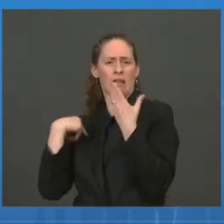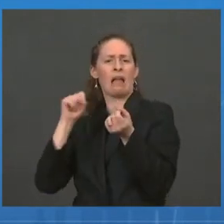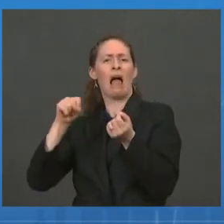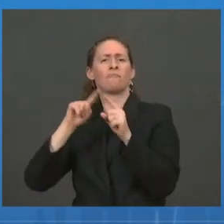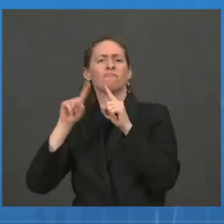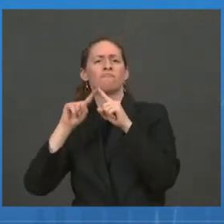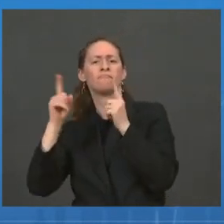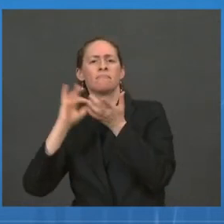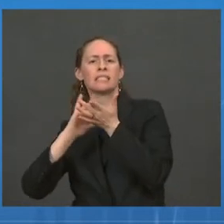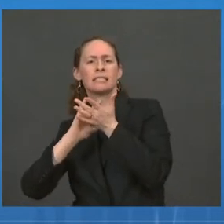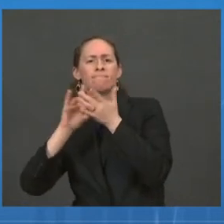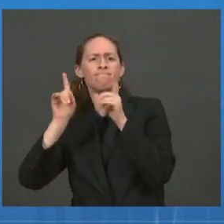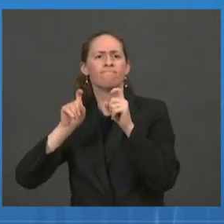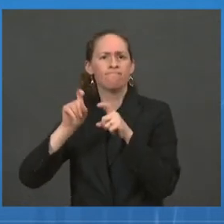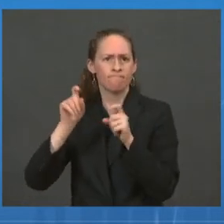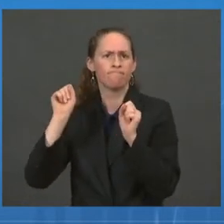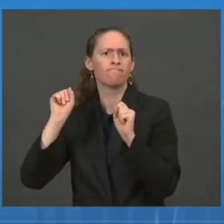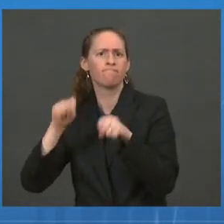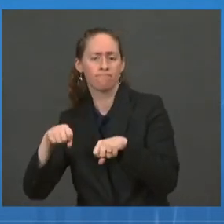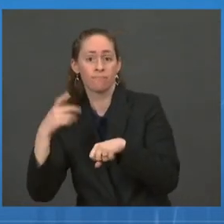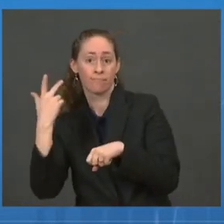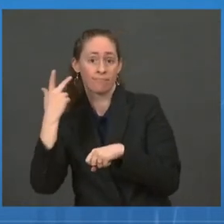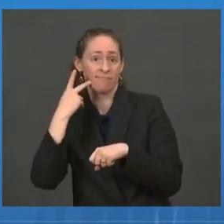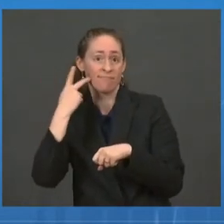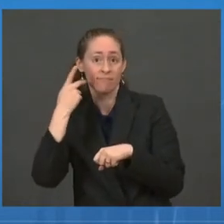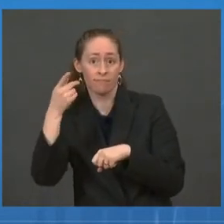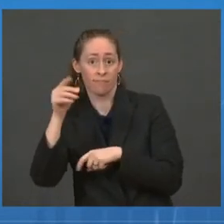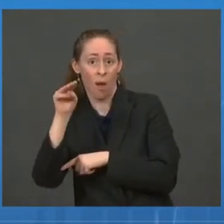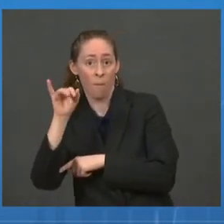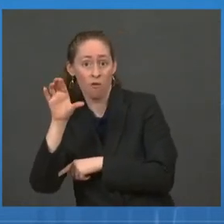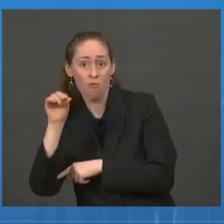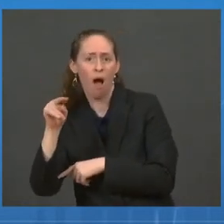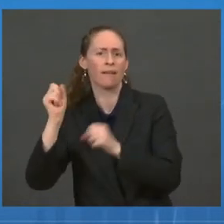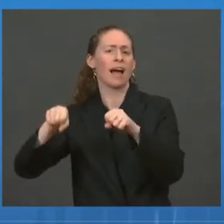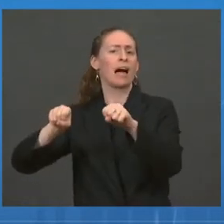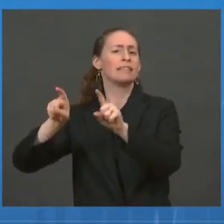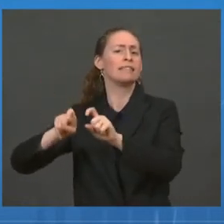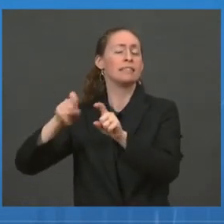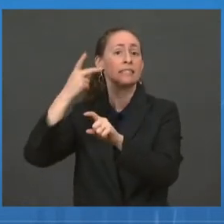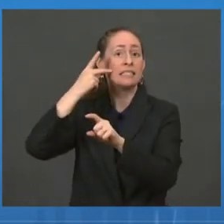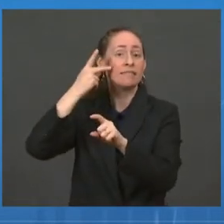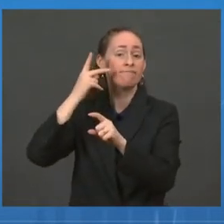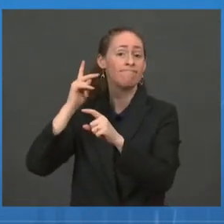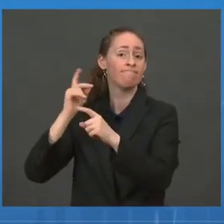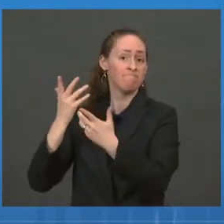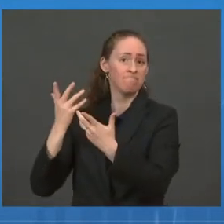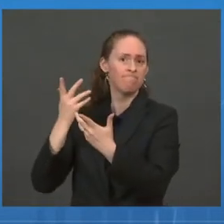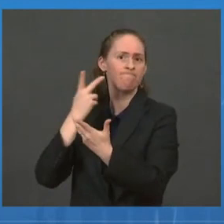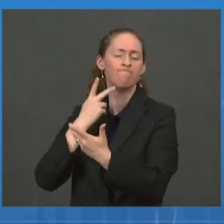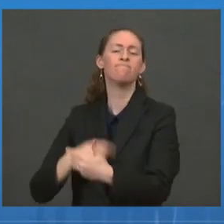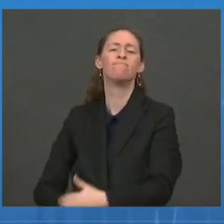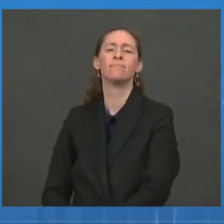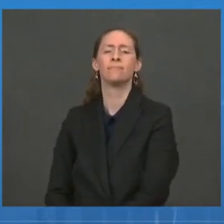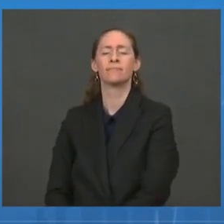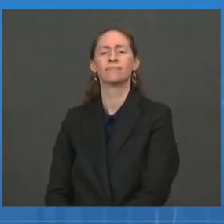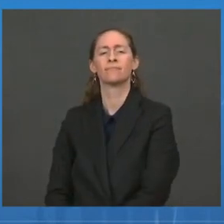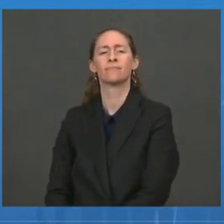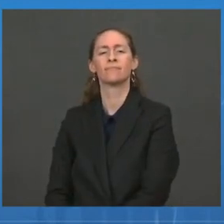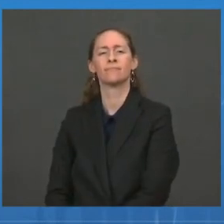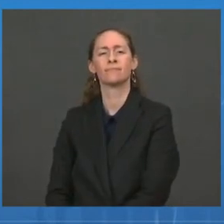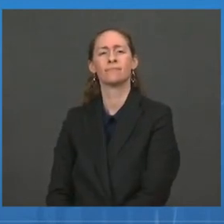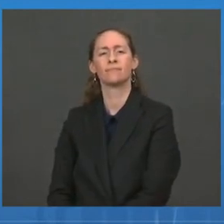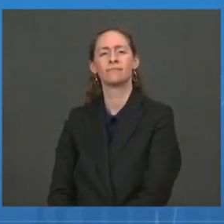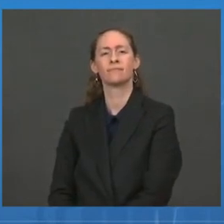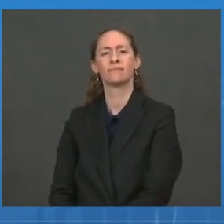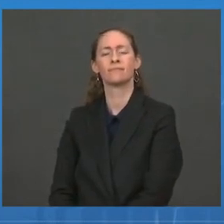since the emergence of omicron last week public health officials and experts across the federal government have been working closely with